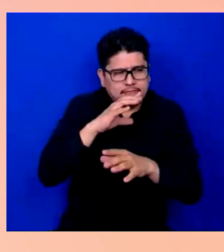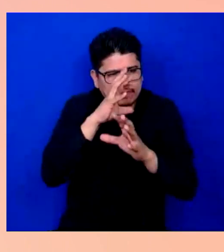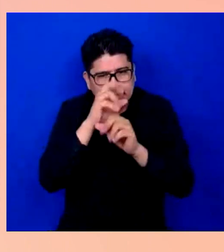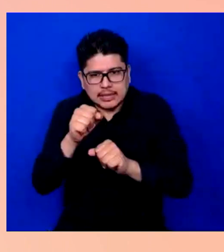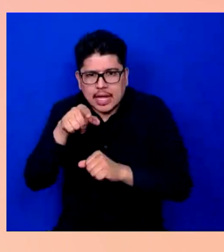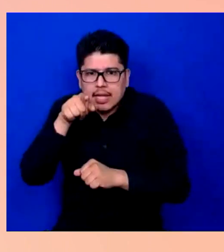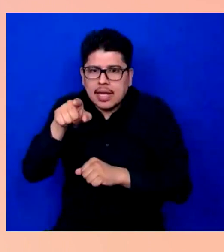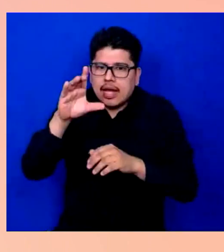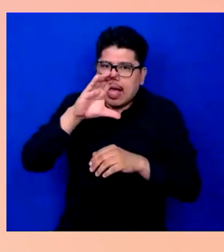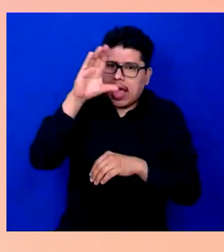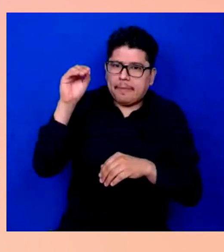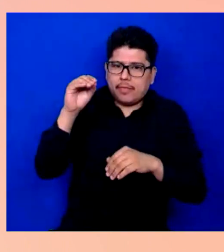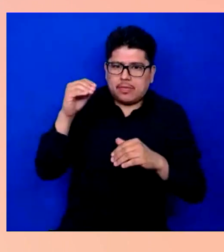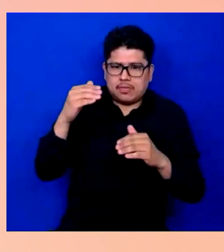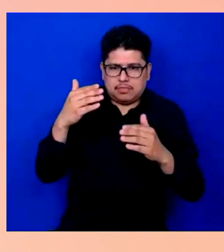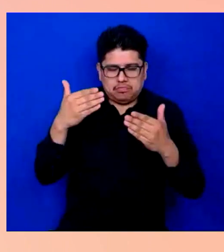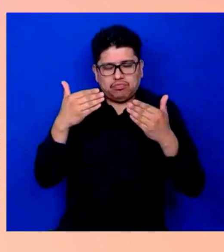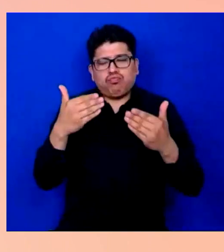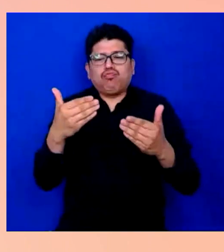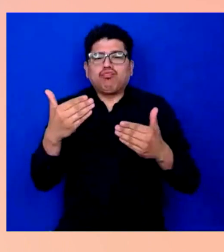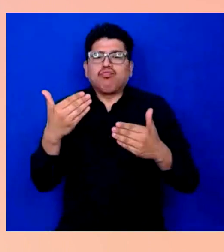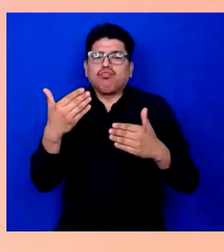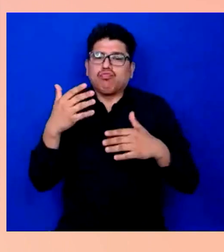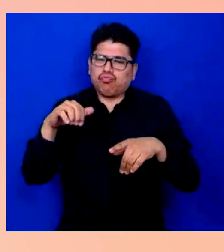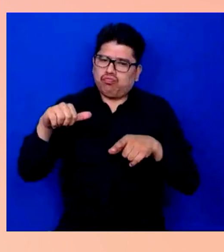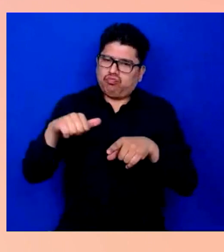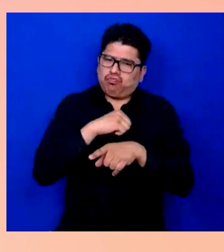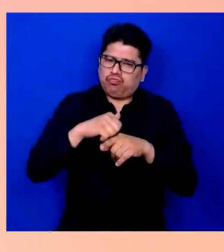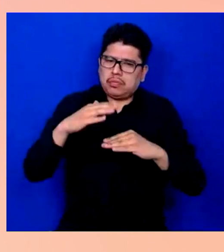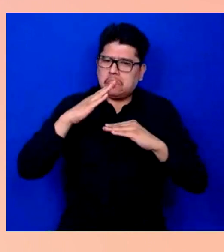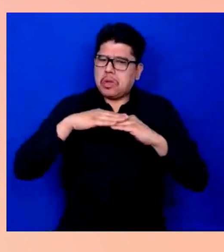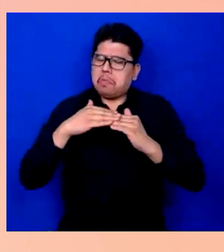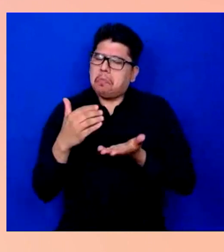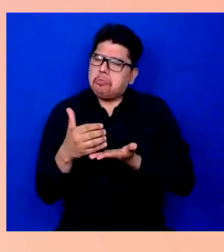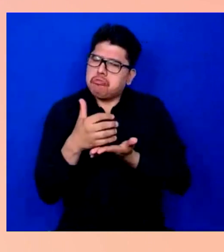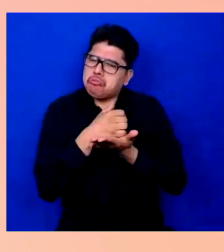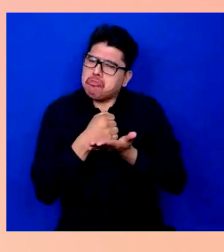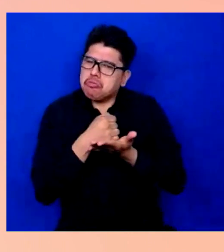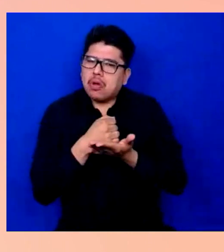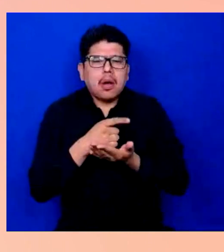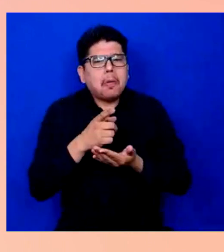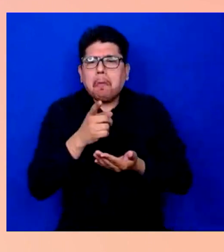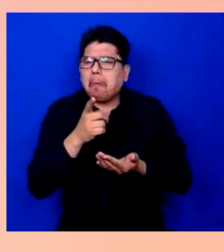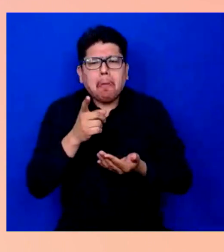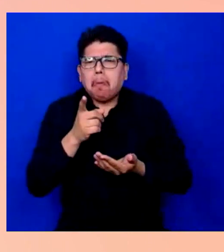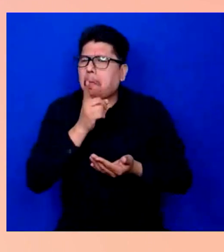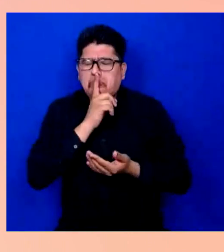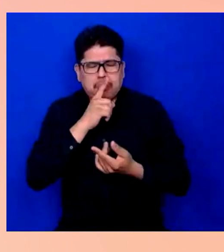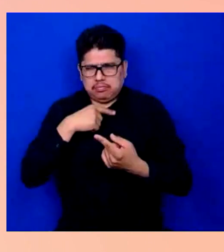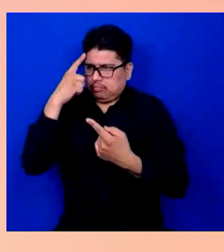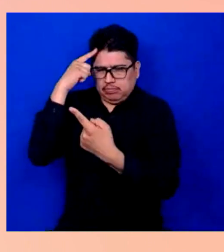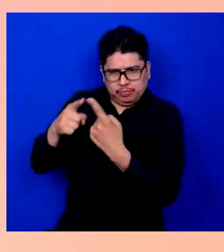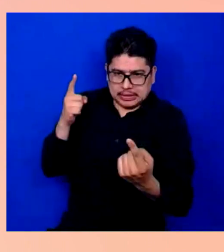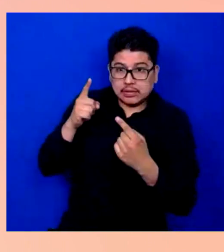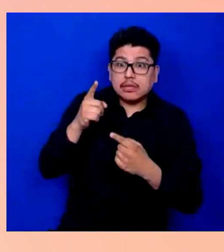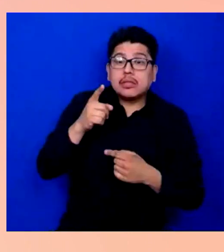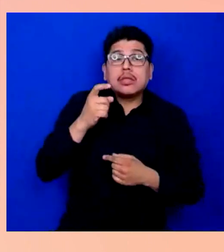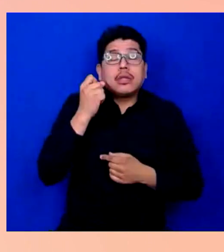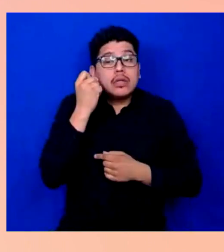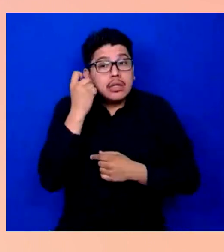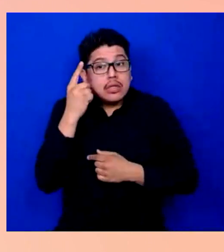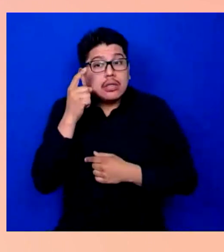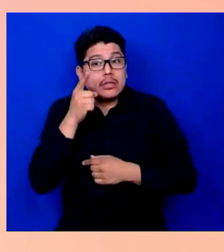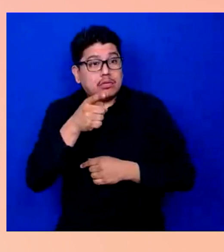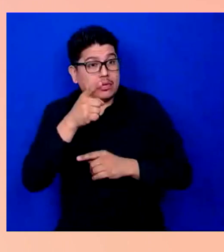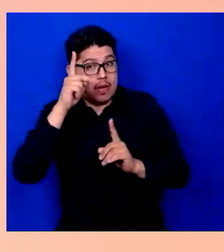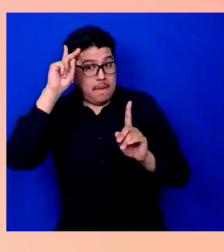stand against practices like subminimum wage, but if they are contributing to politicians who are actively